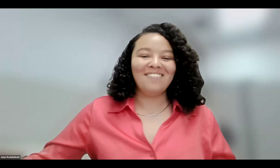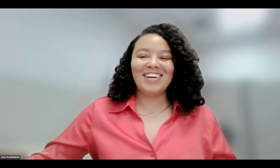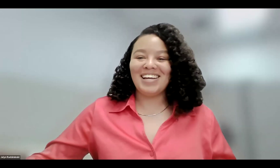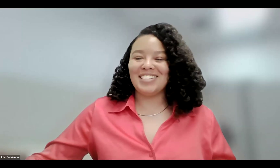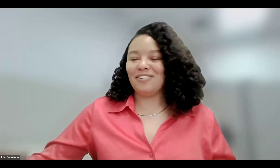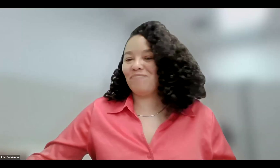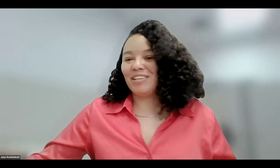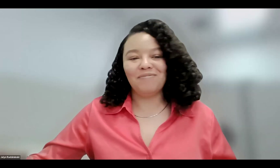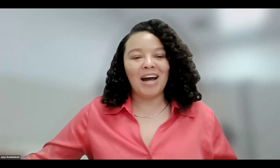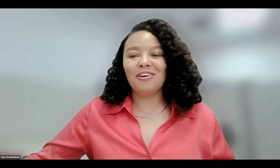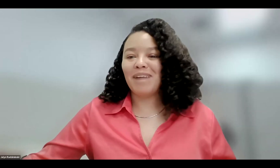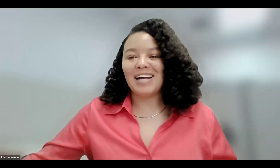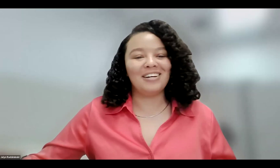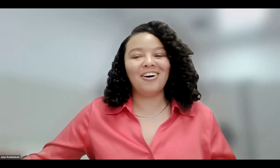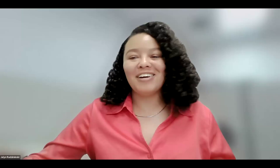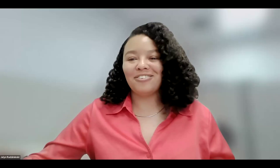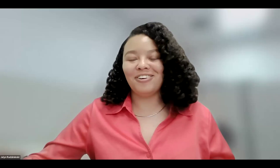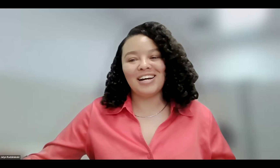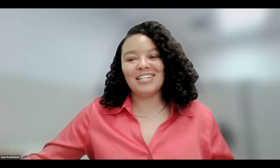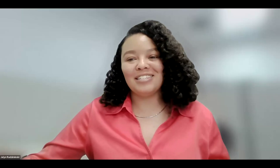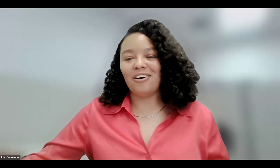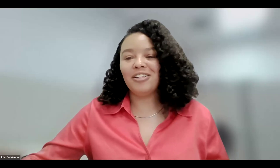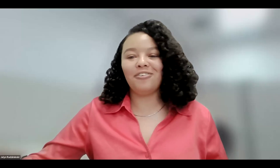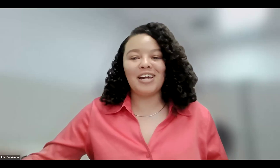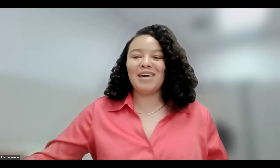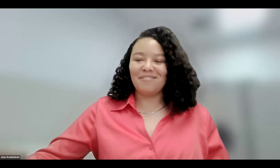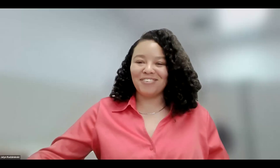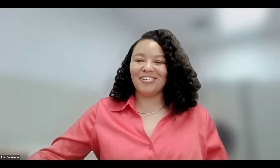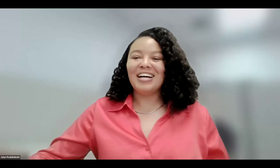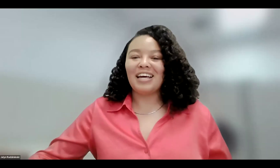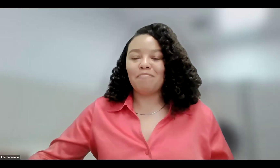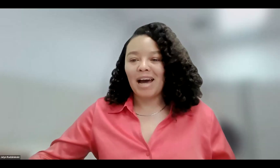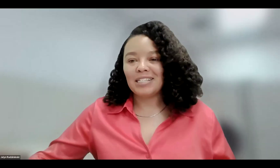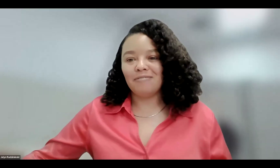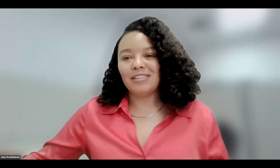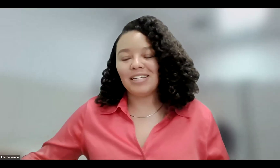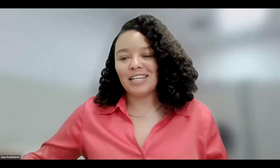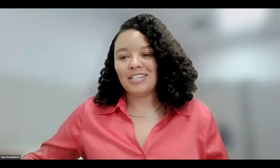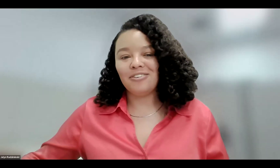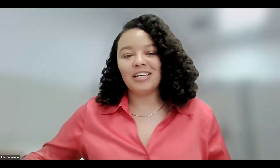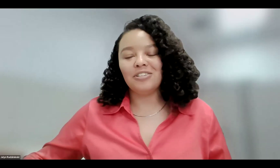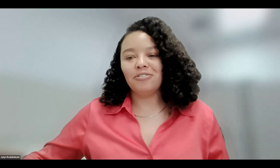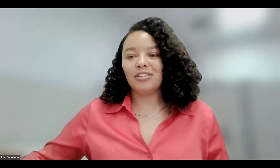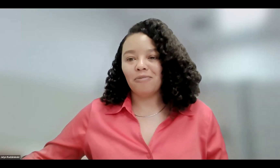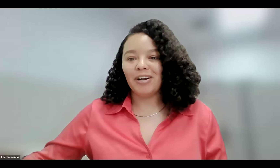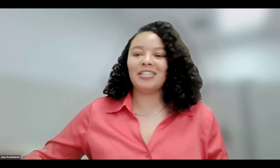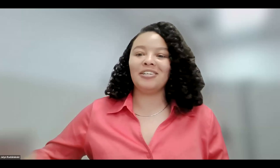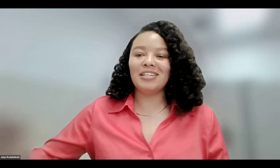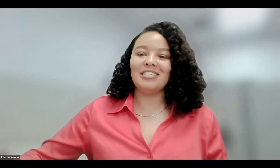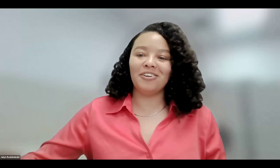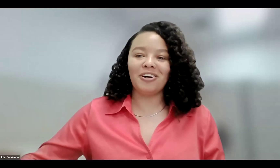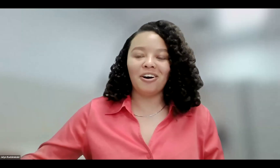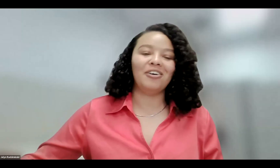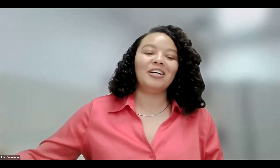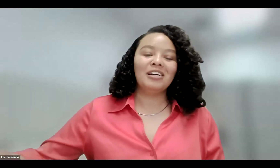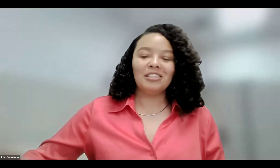it, because I know Bazelon always organizes all the great people that are passionate about these issues and doing the work. So this